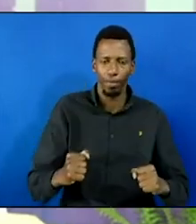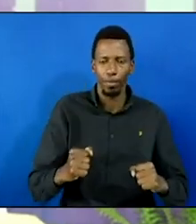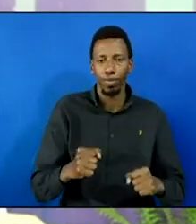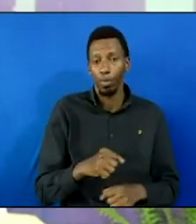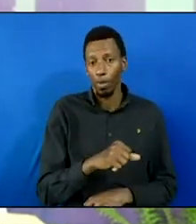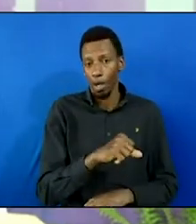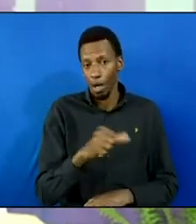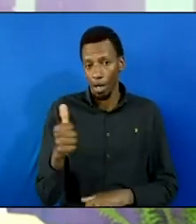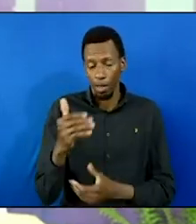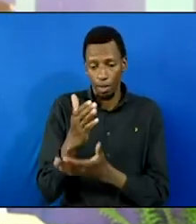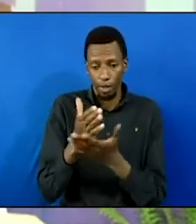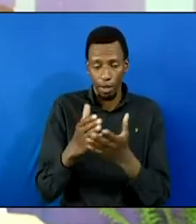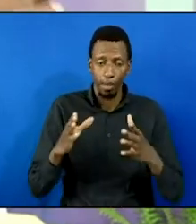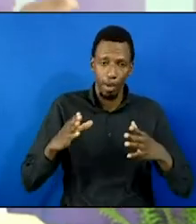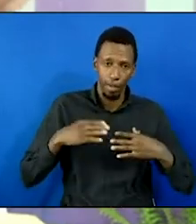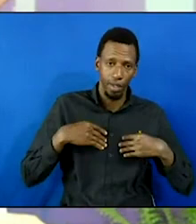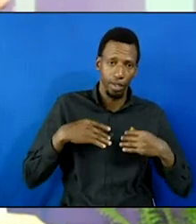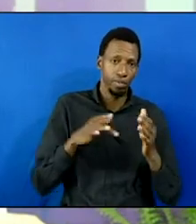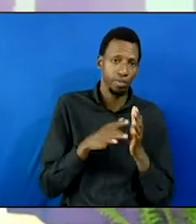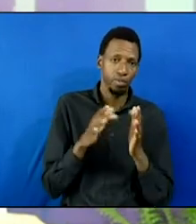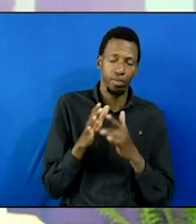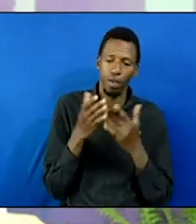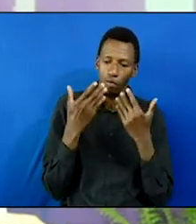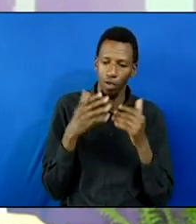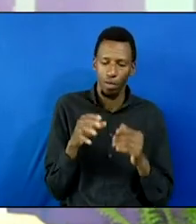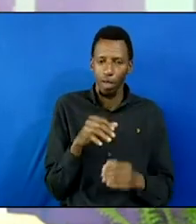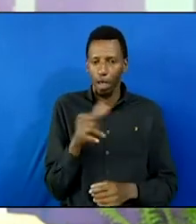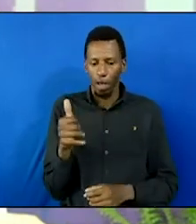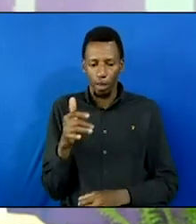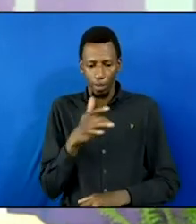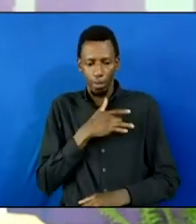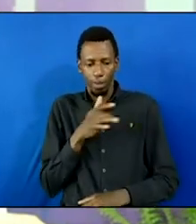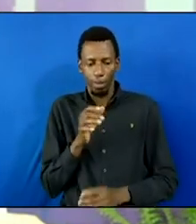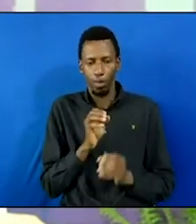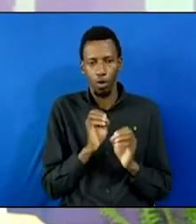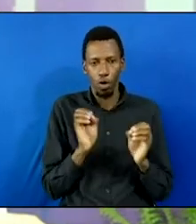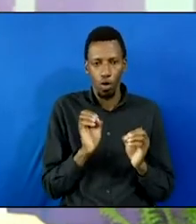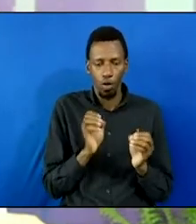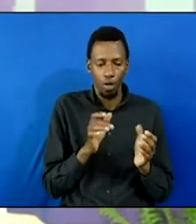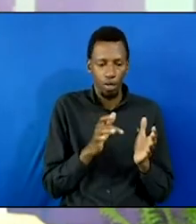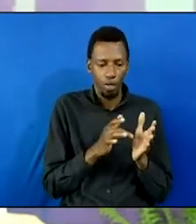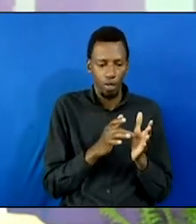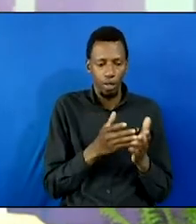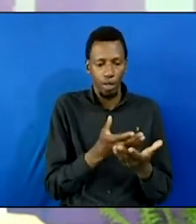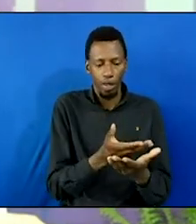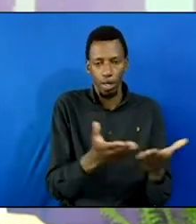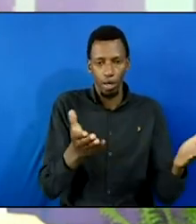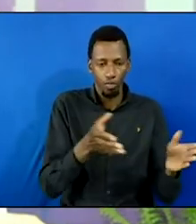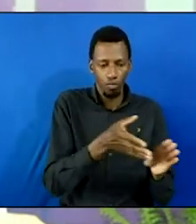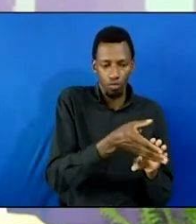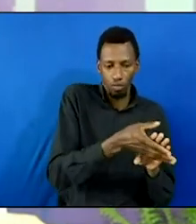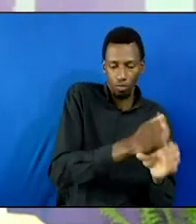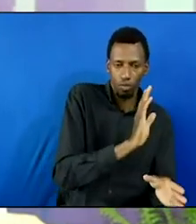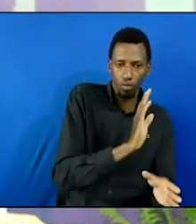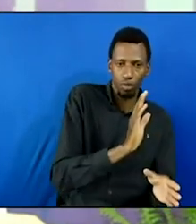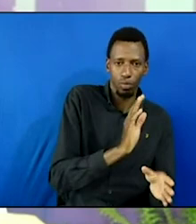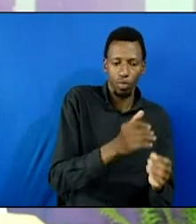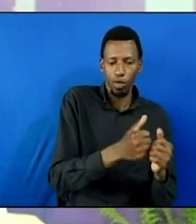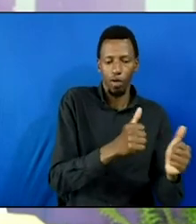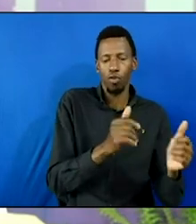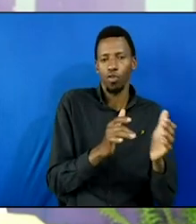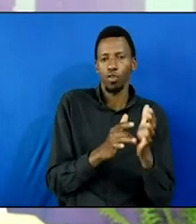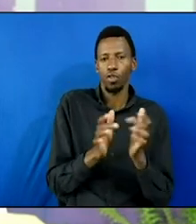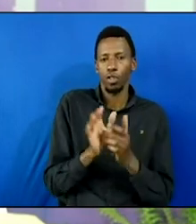accepted him, there are those ones who are not touched by this love, and they walked away from this love. It is